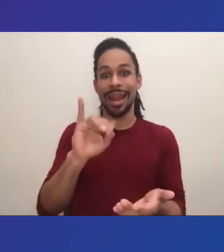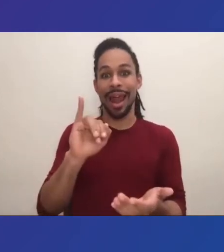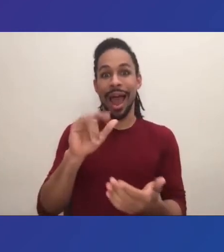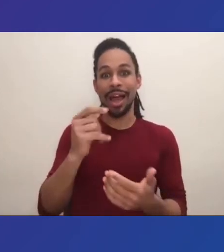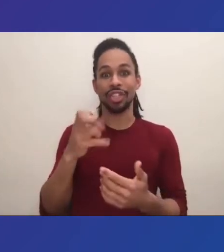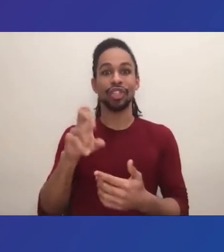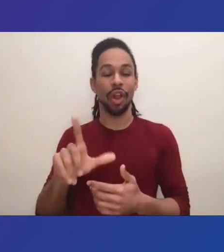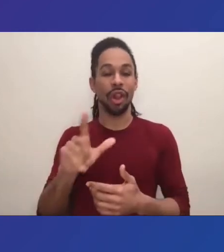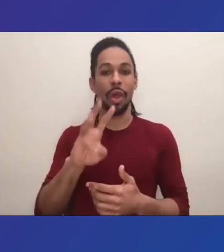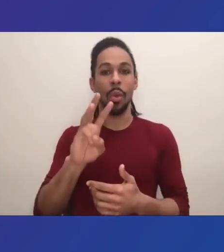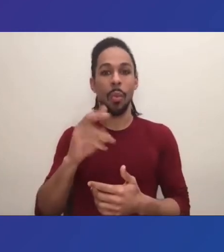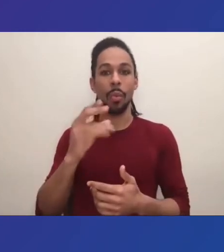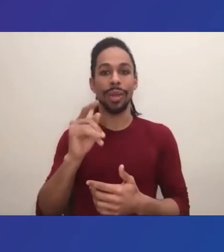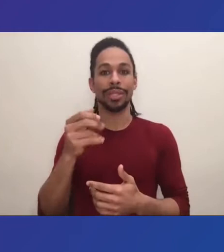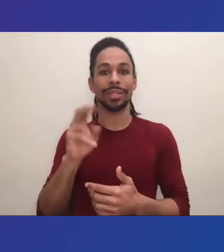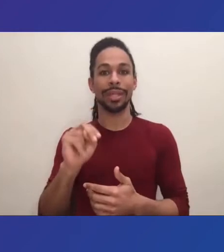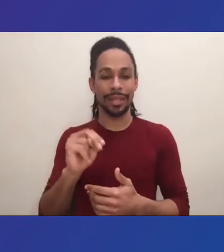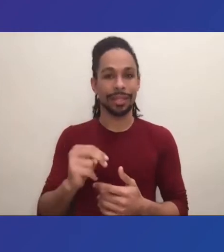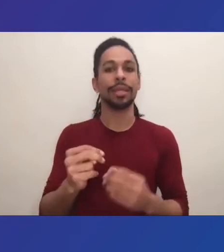interdisciplinary artist.